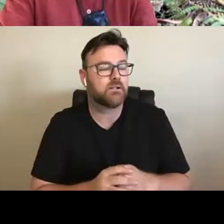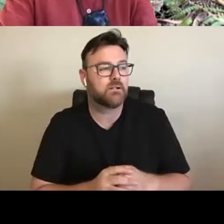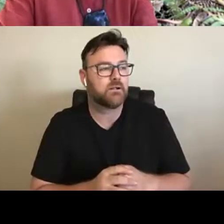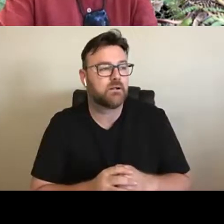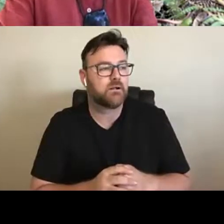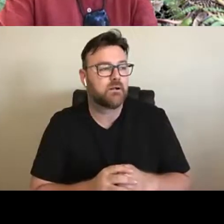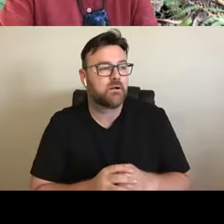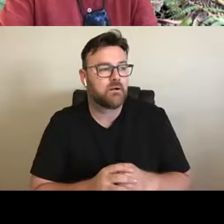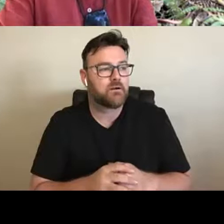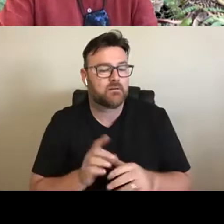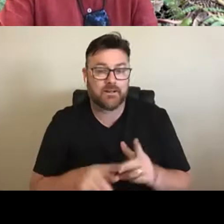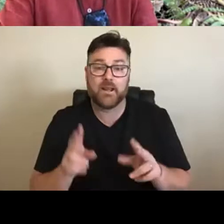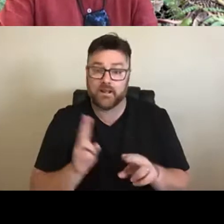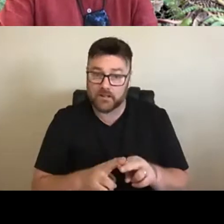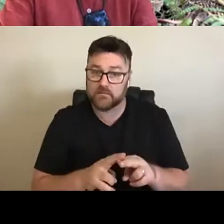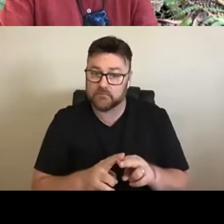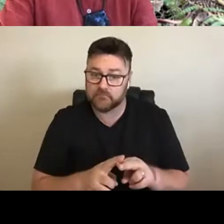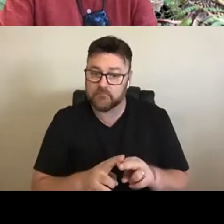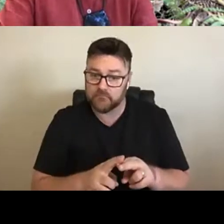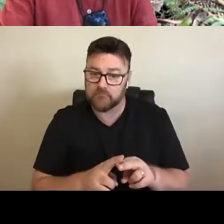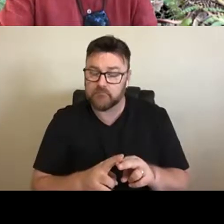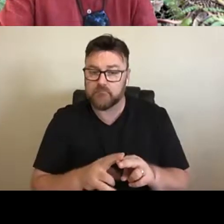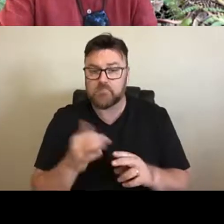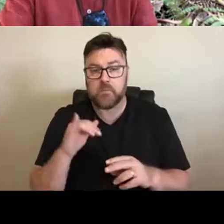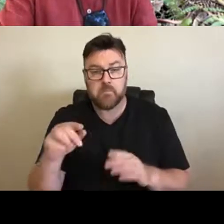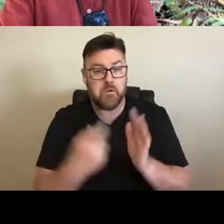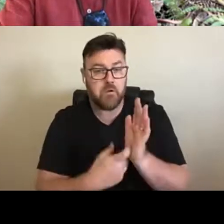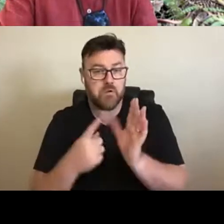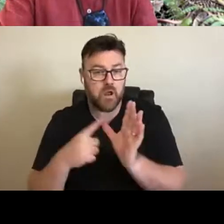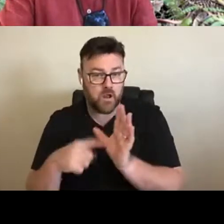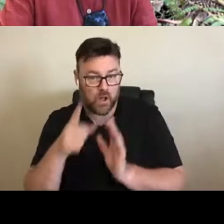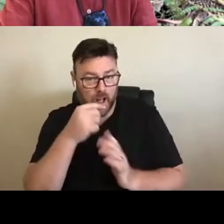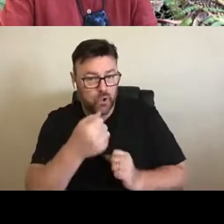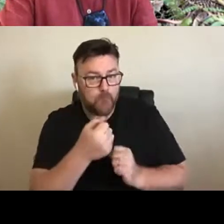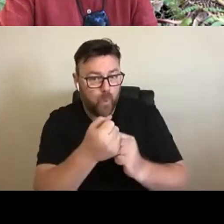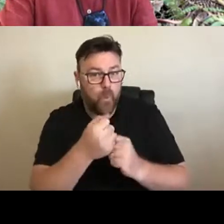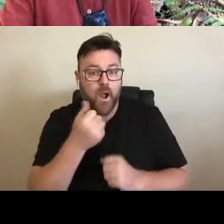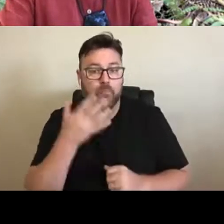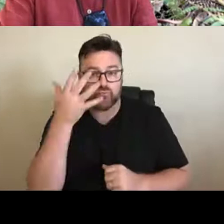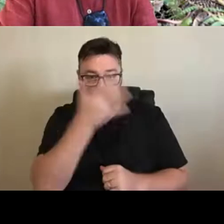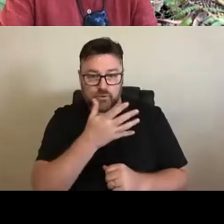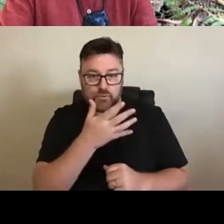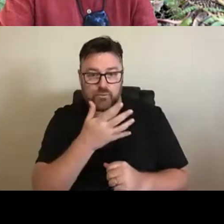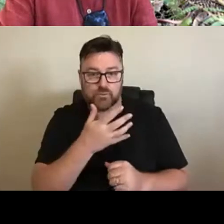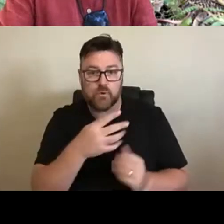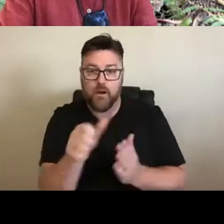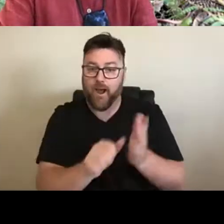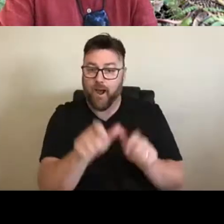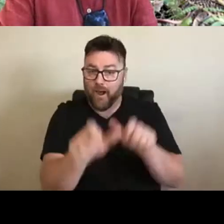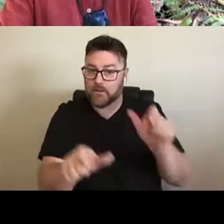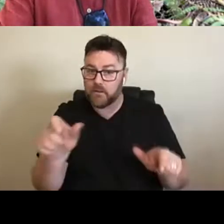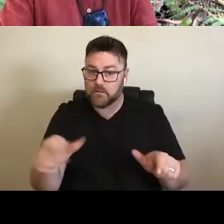if there can be support for the Aboriginal artists that really do exist in these small